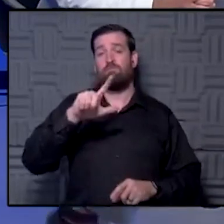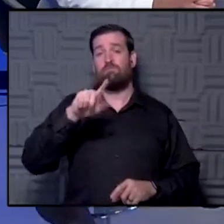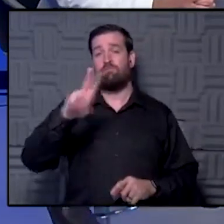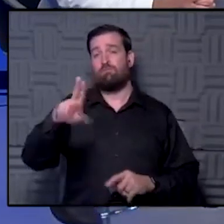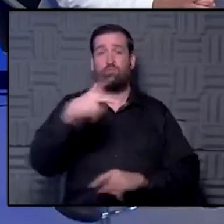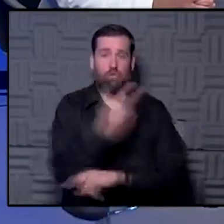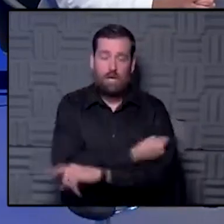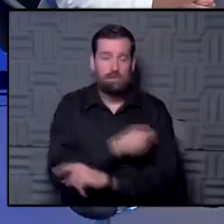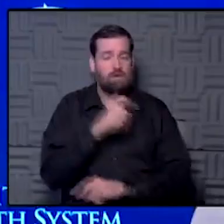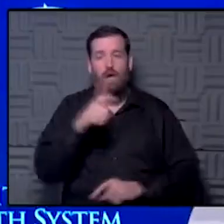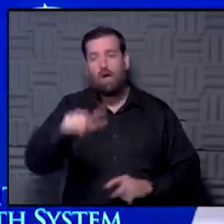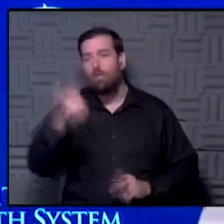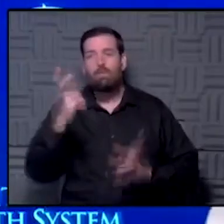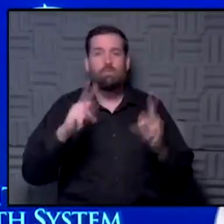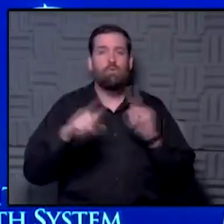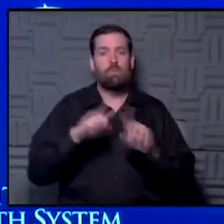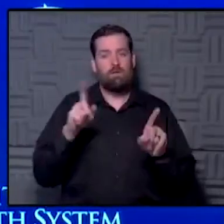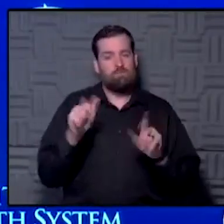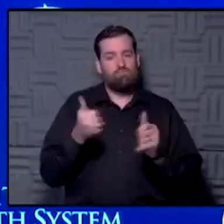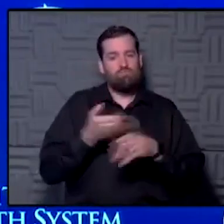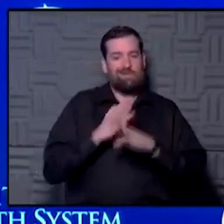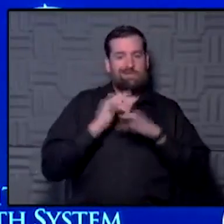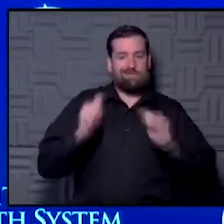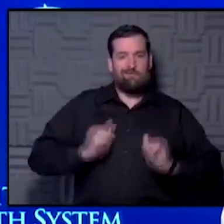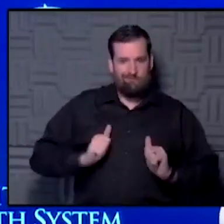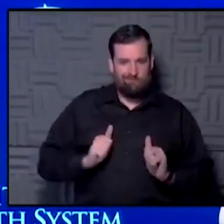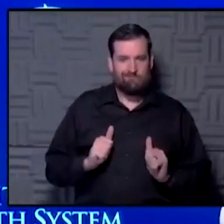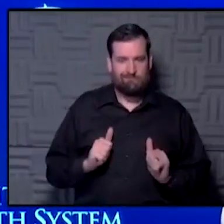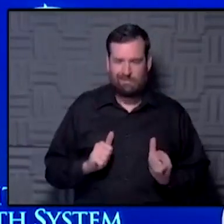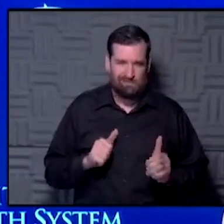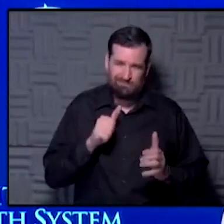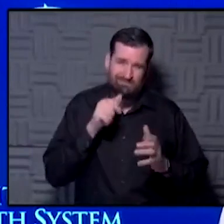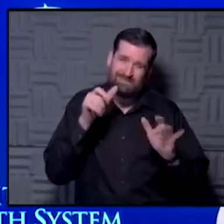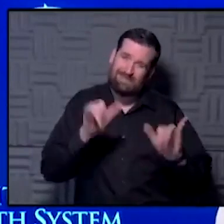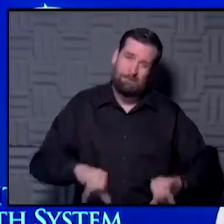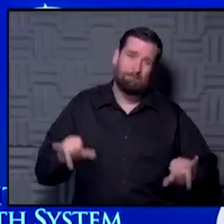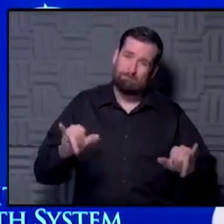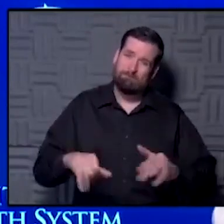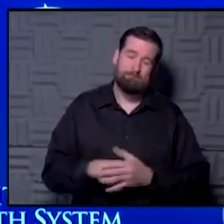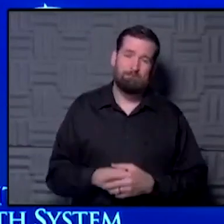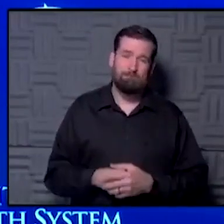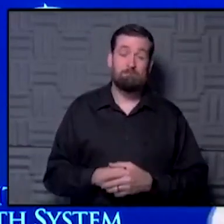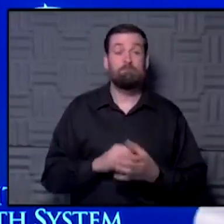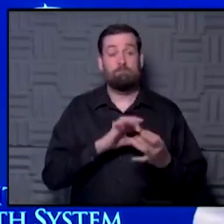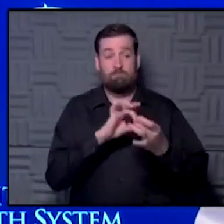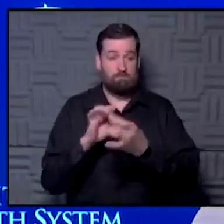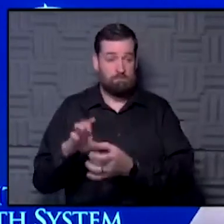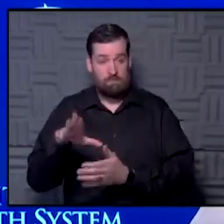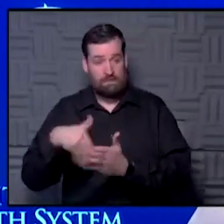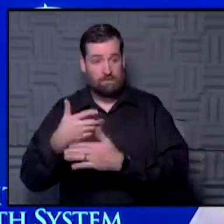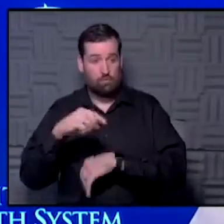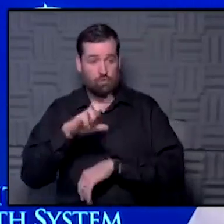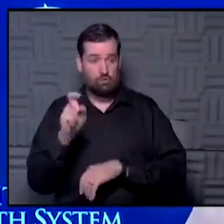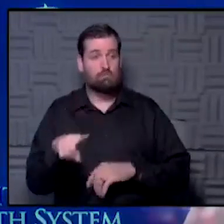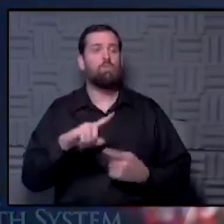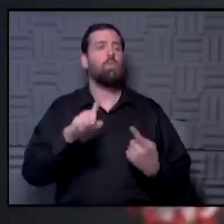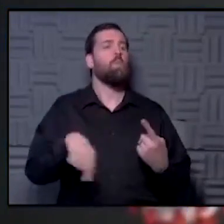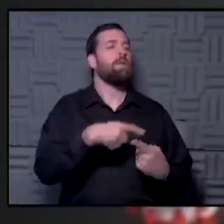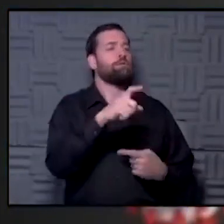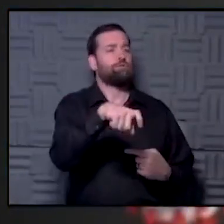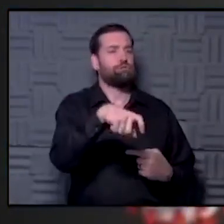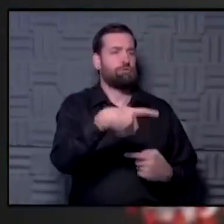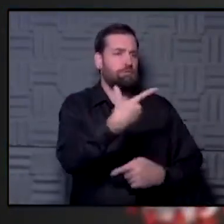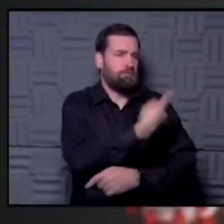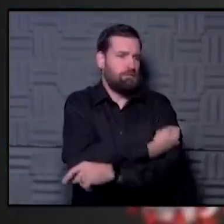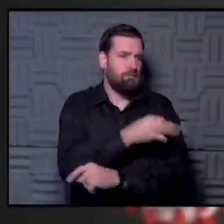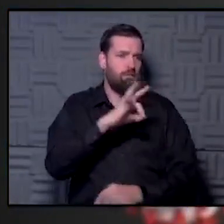because of everybody else trying, but because you're trying to protect yourself. This is really not a lot different than that, which kind of segues to our next question, Jill. When should I get a flu shot,